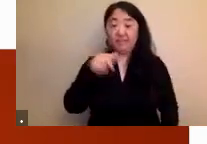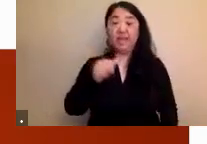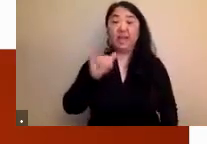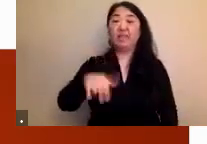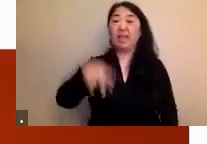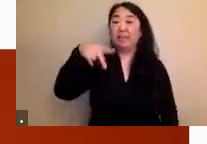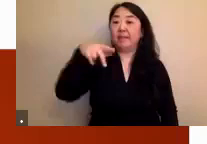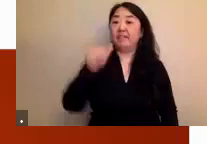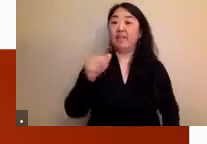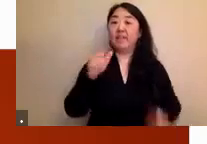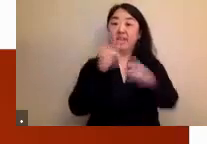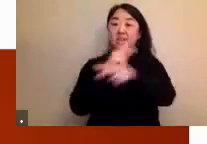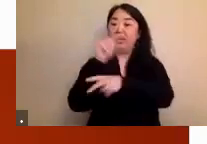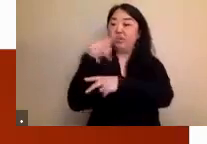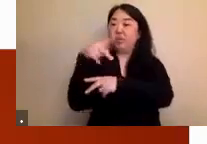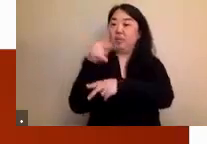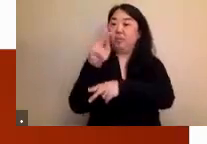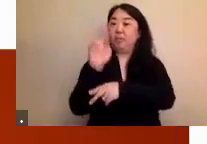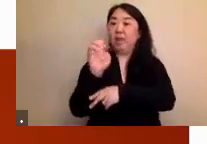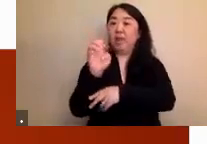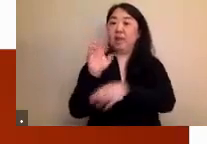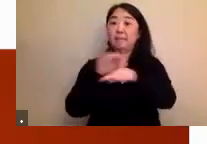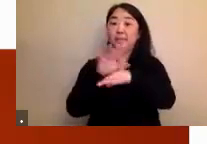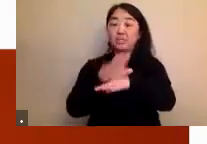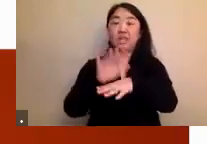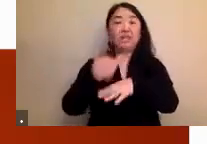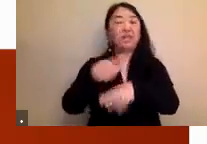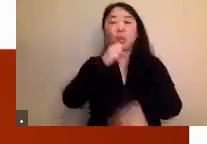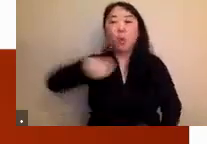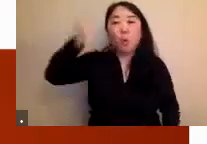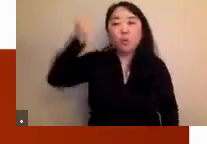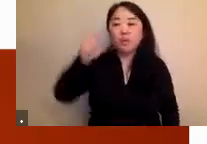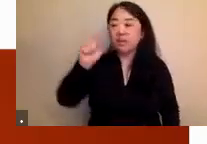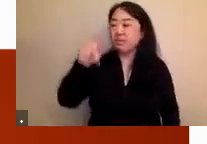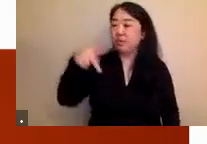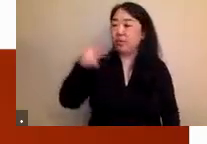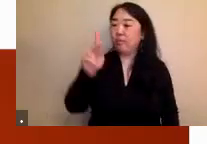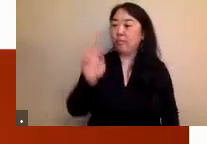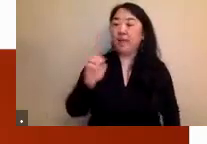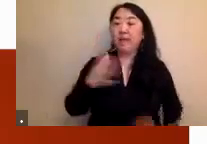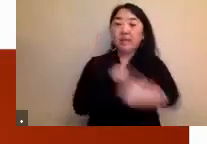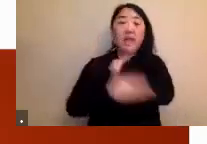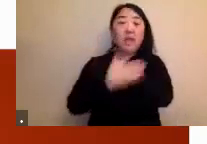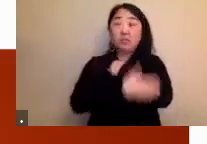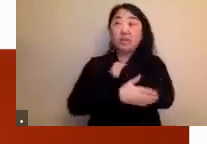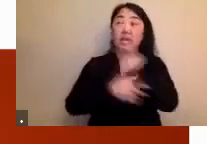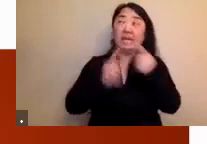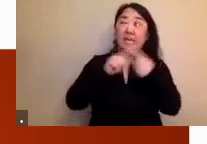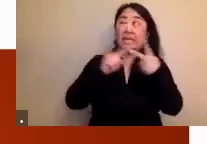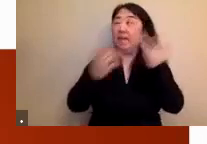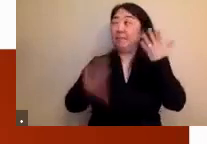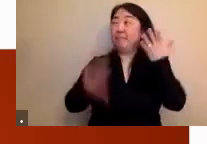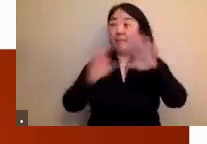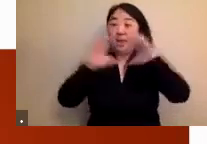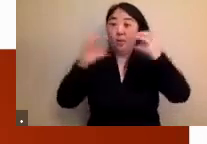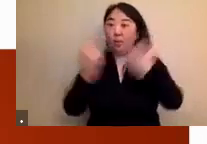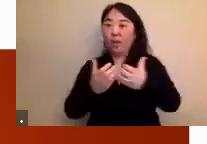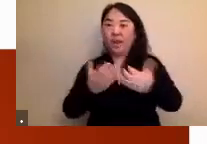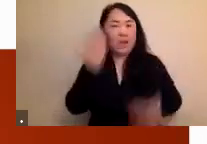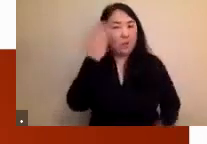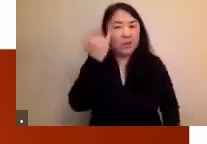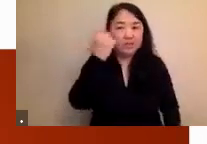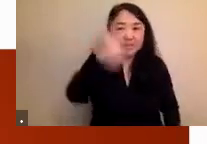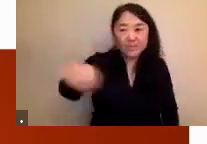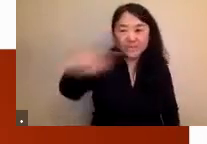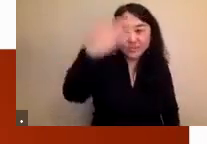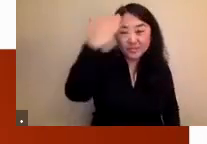Pennsylvania Turnpike Commission is the oldest turnpike in the country, if not in the world. I don't know if you all knew that or not,